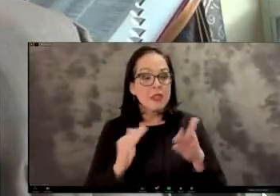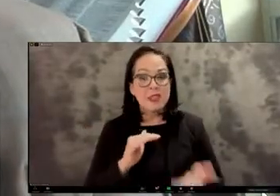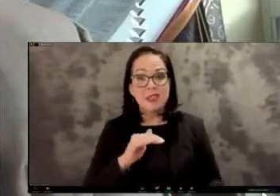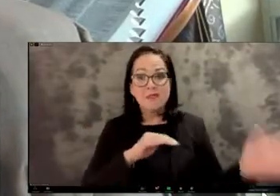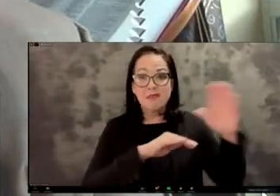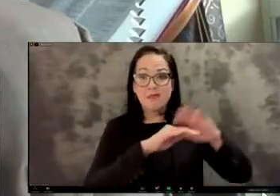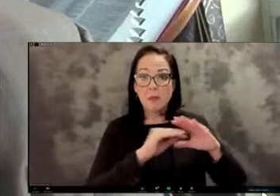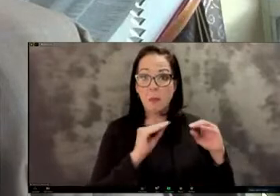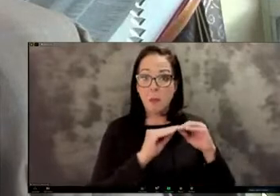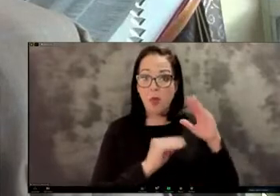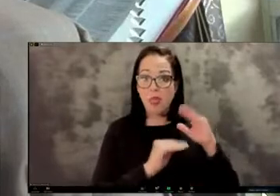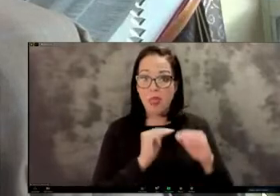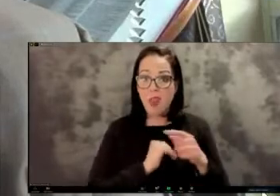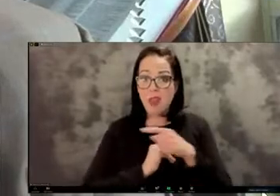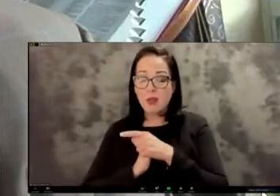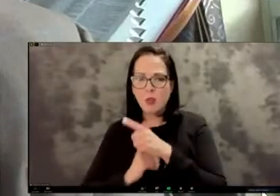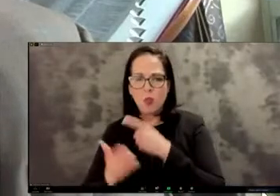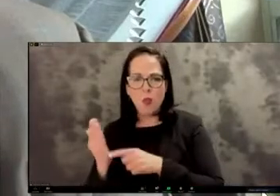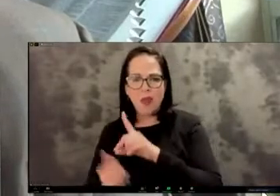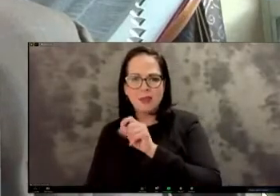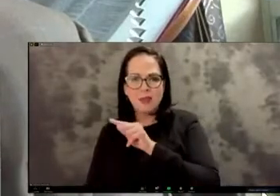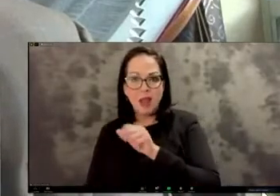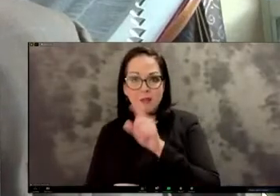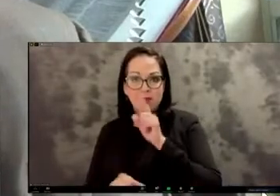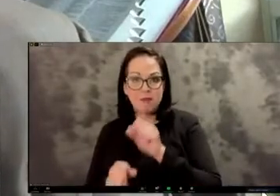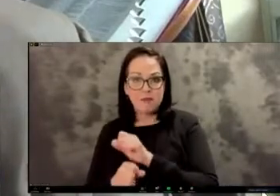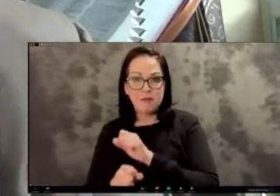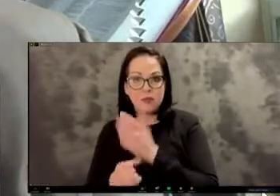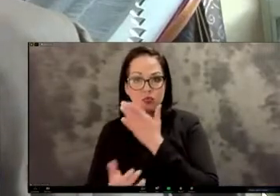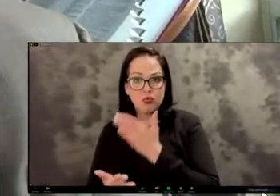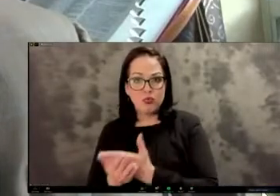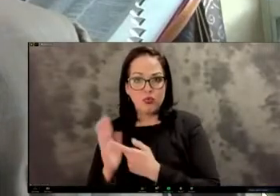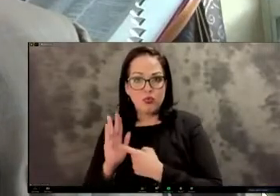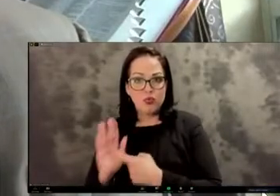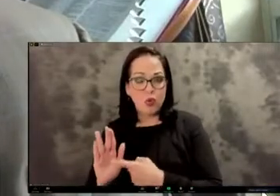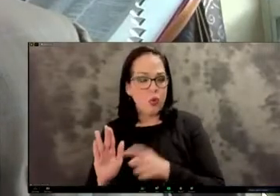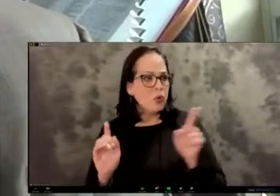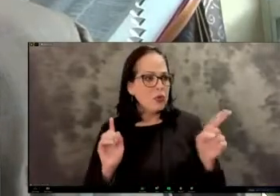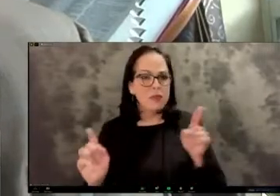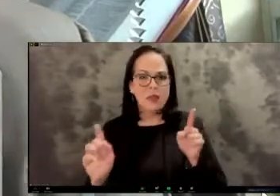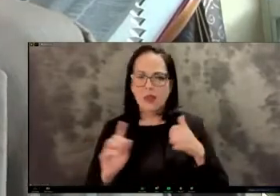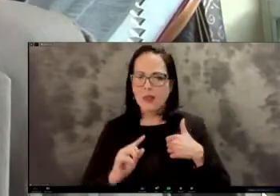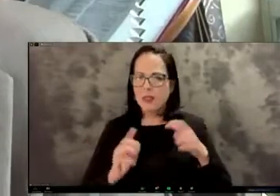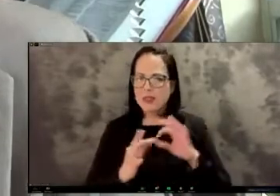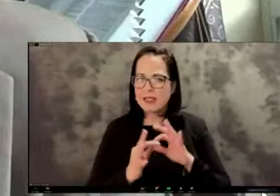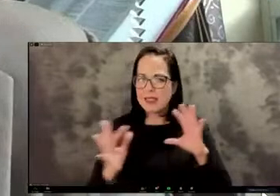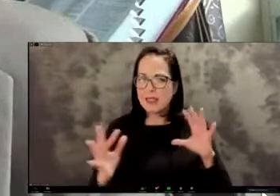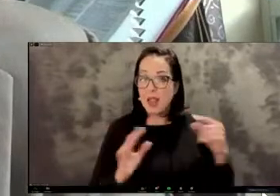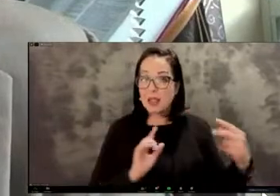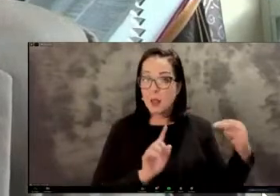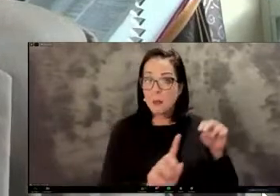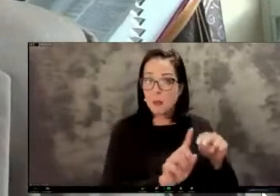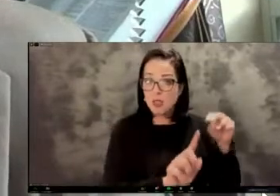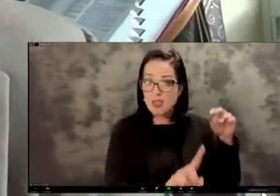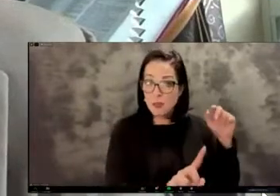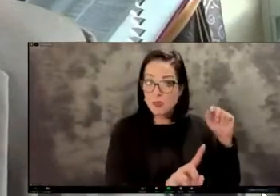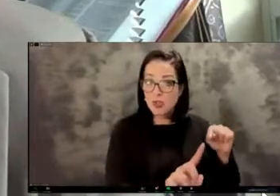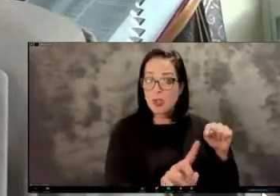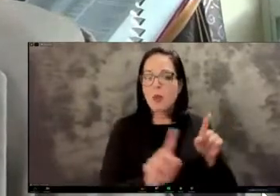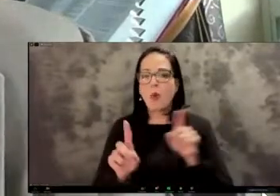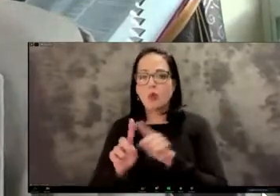data and the research is actually showing. So there's a disconnect between perception and the research that's being done that both of you